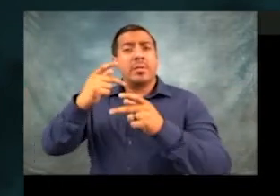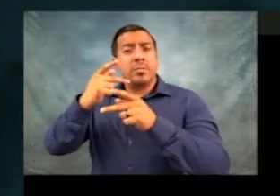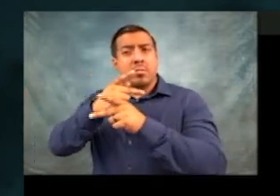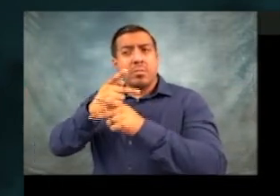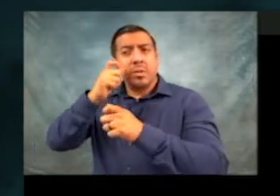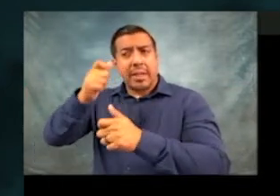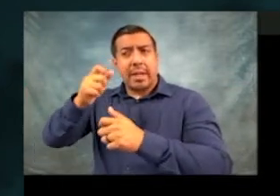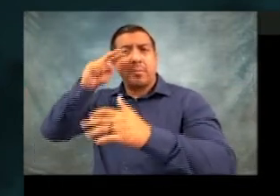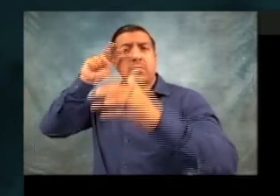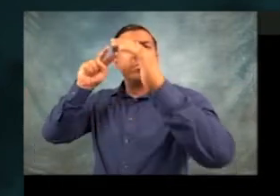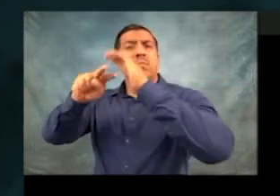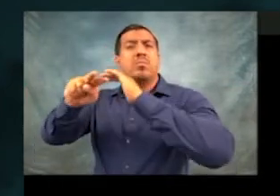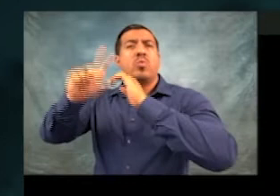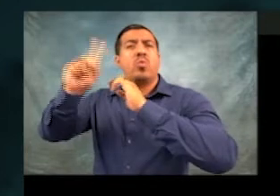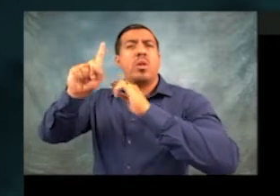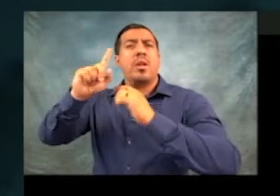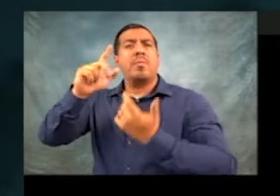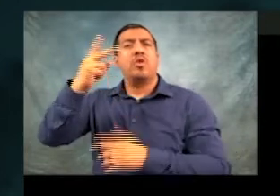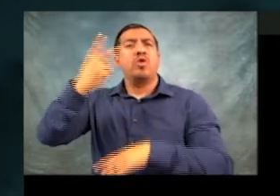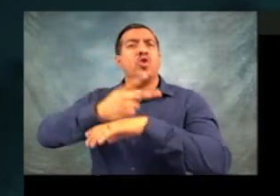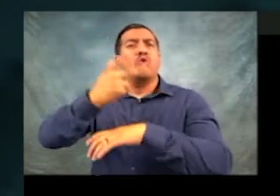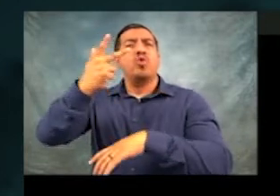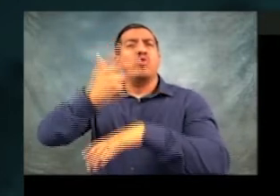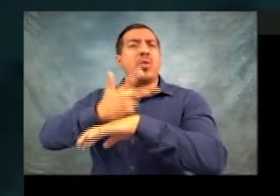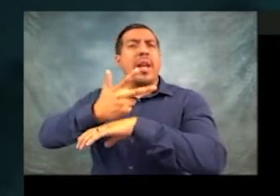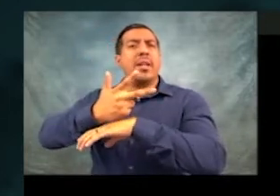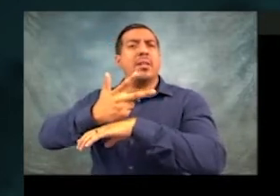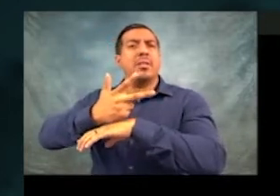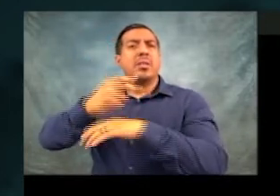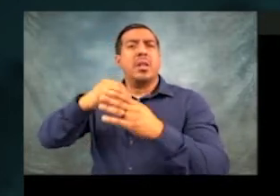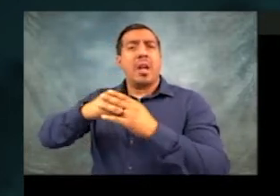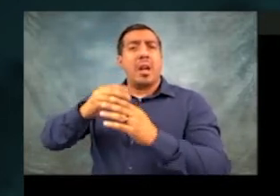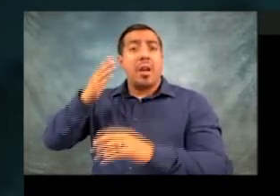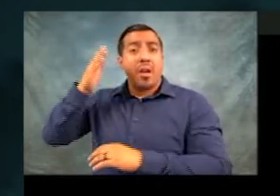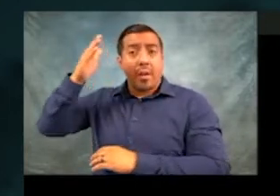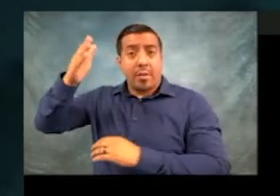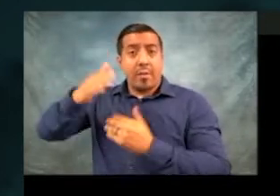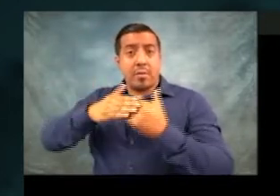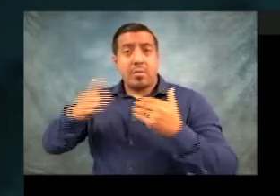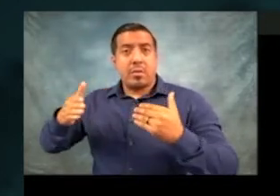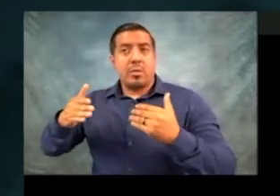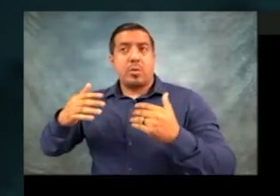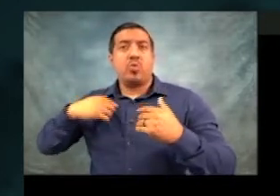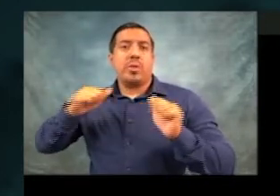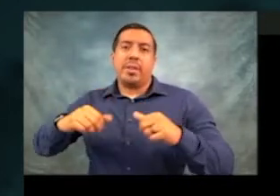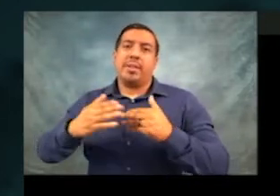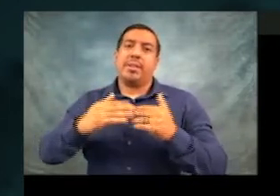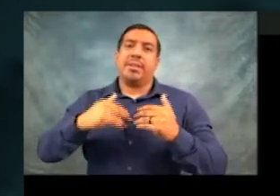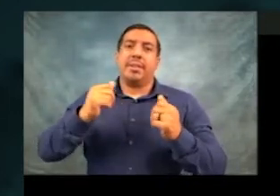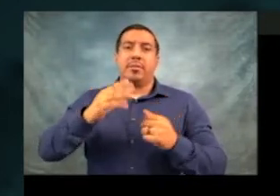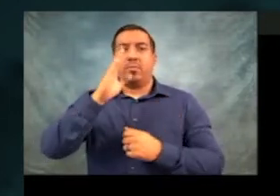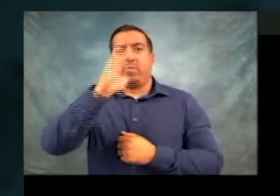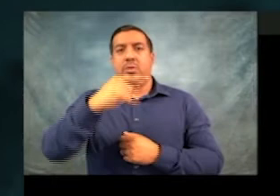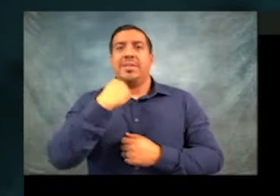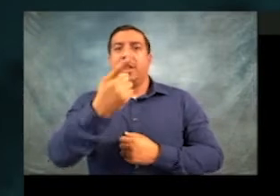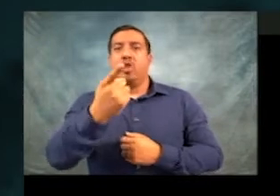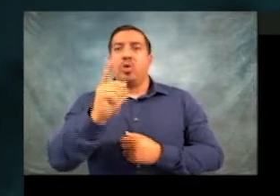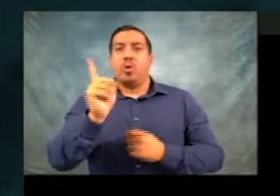was going to go 2 or 3 days in advance, storm surge would be relatively easy. It would be relatively